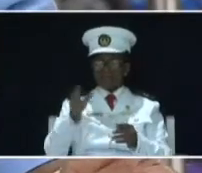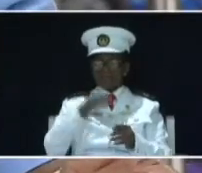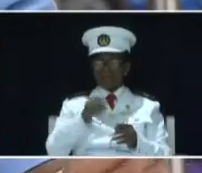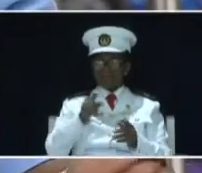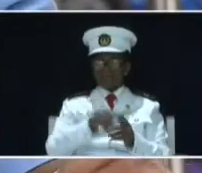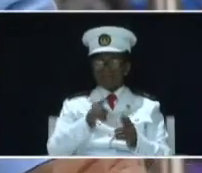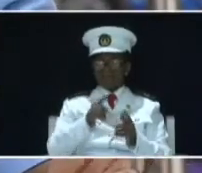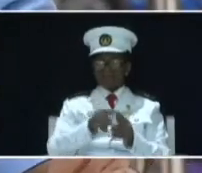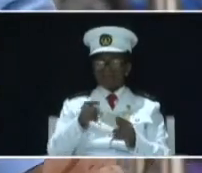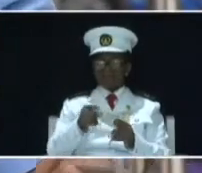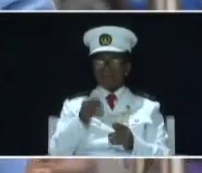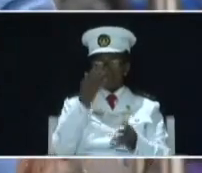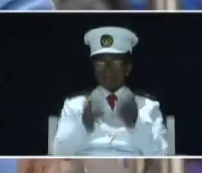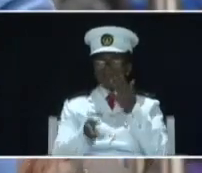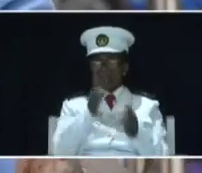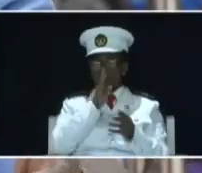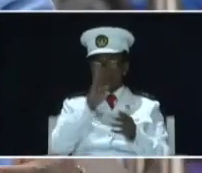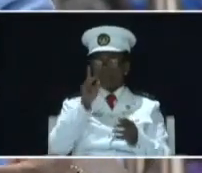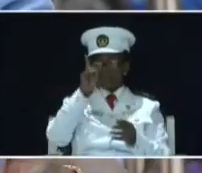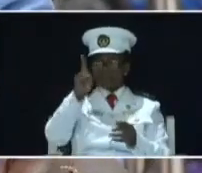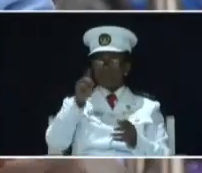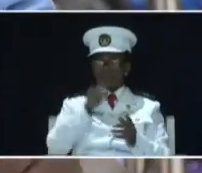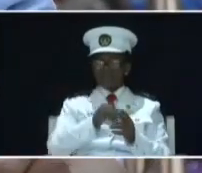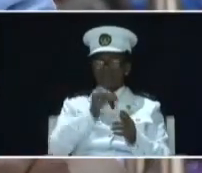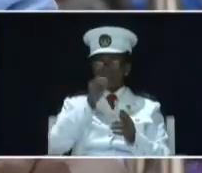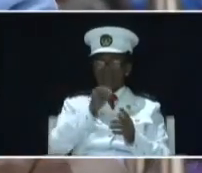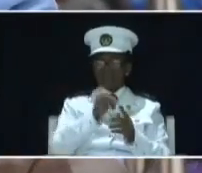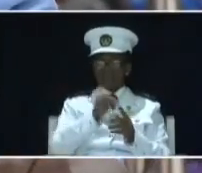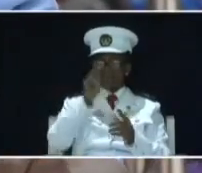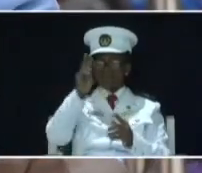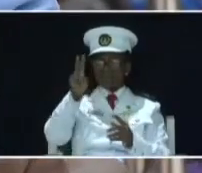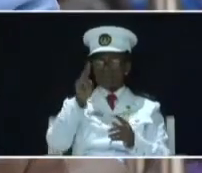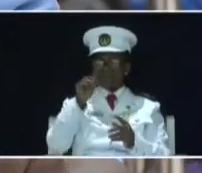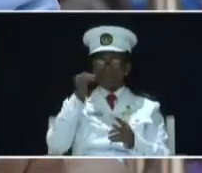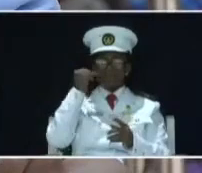maybe one or two junior partners.